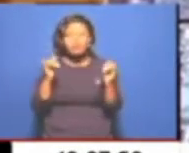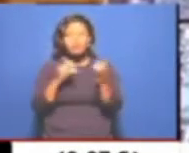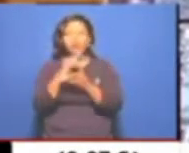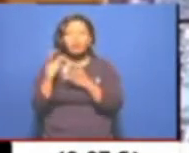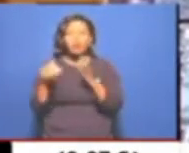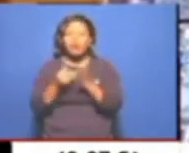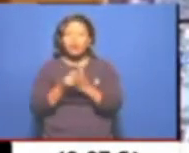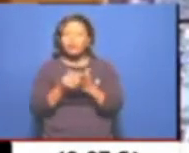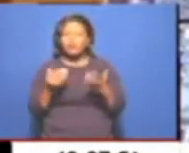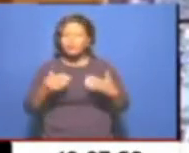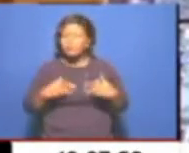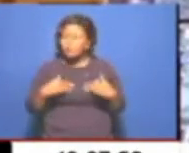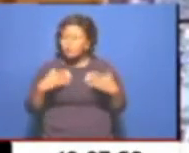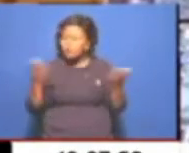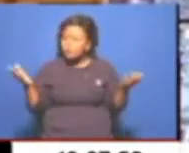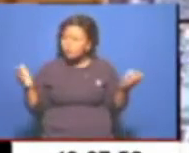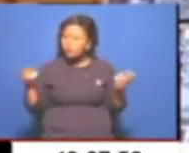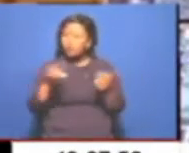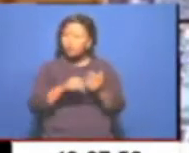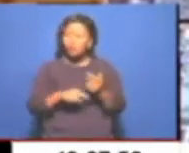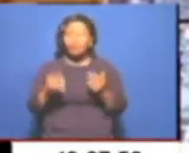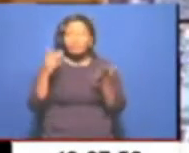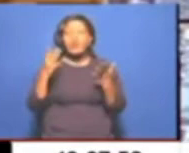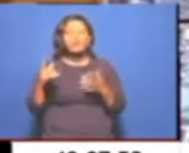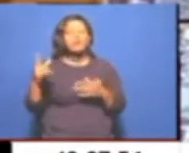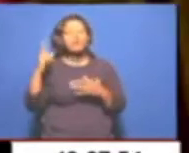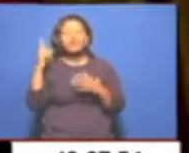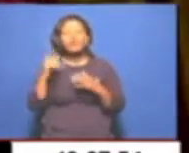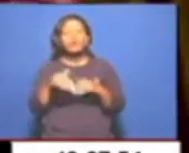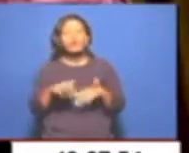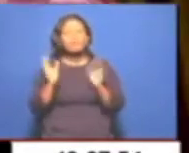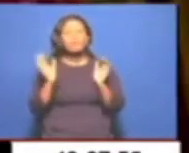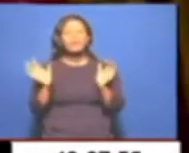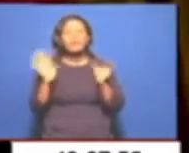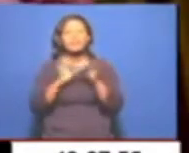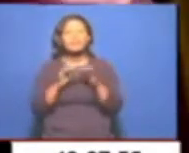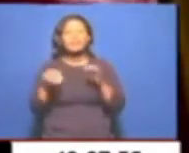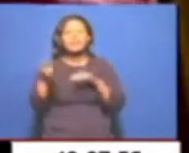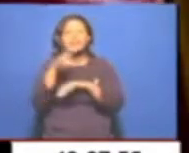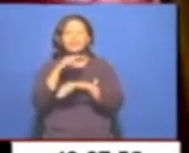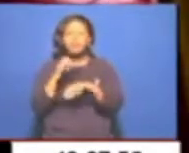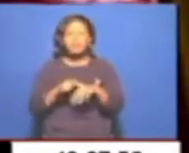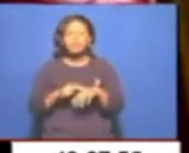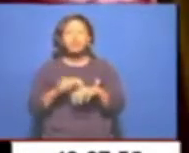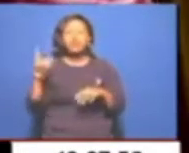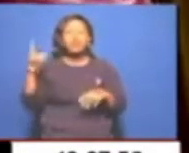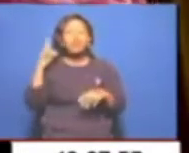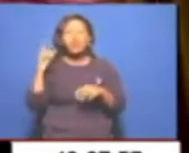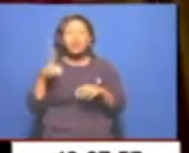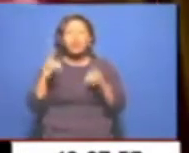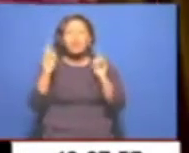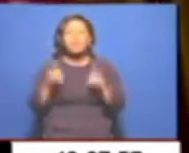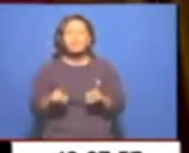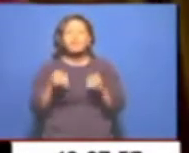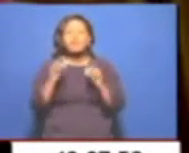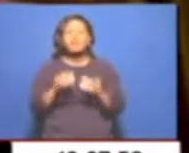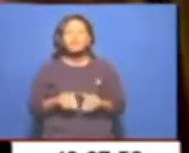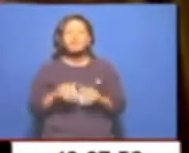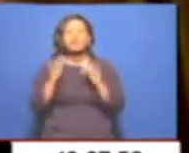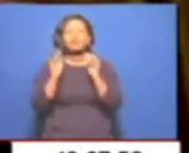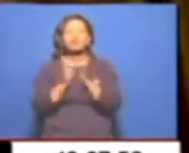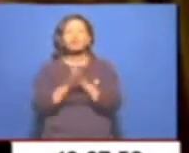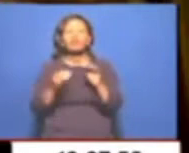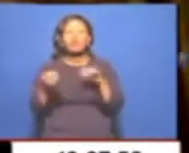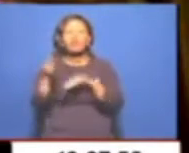no. We are a lawful, law-abiding nation. The rule of law is one of the principles of national governance that we have in